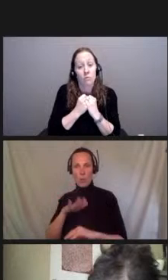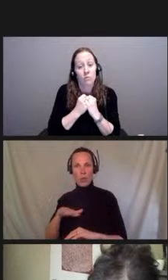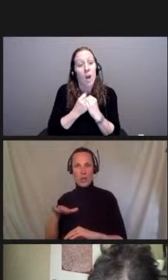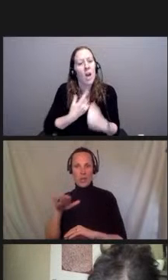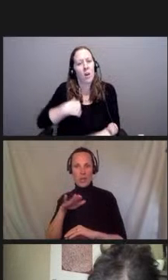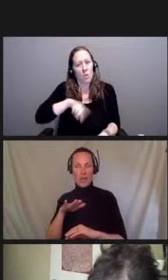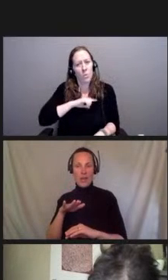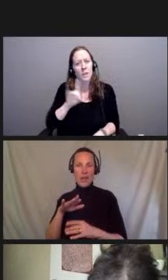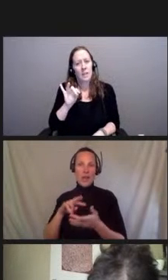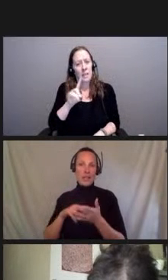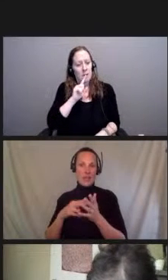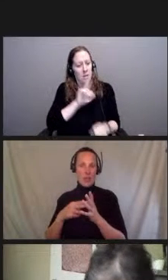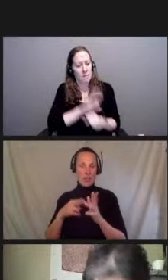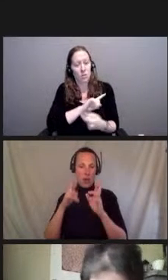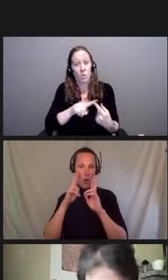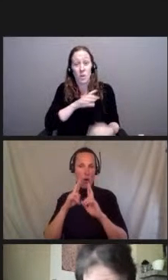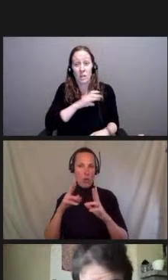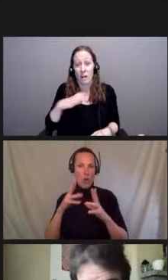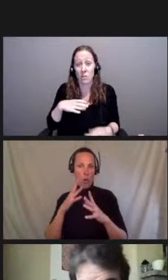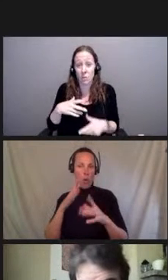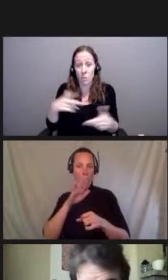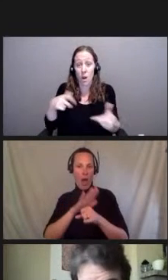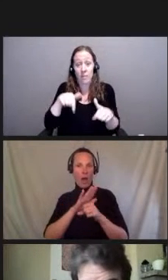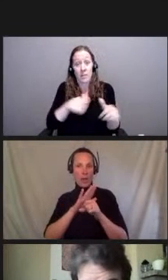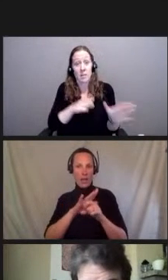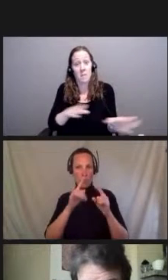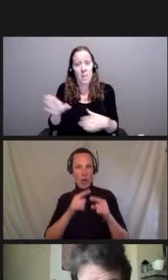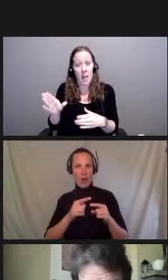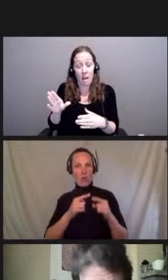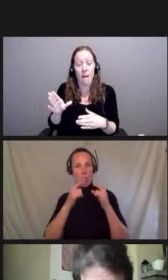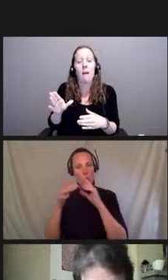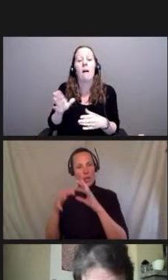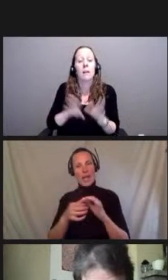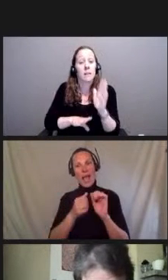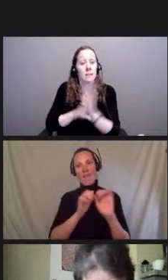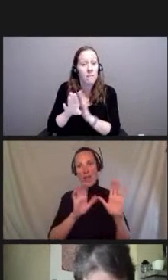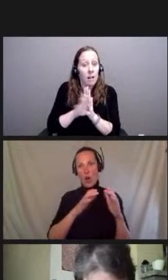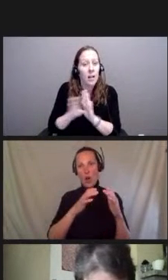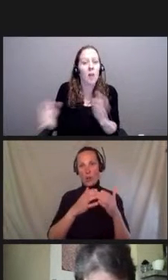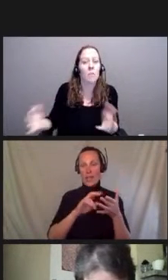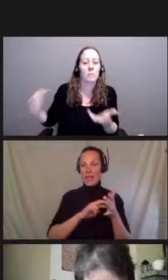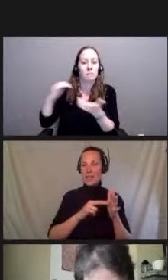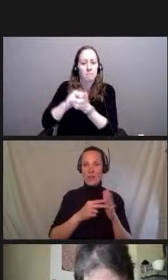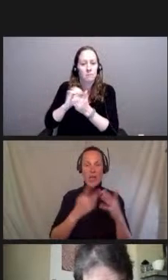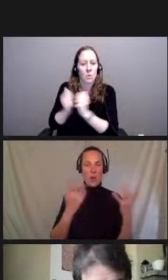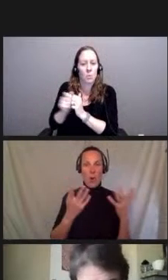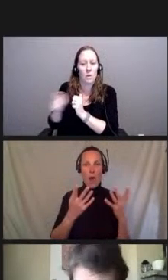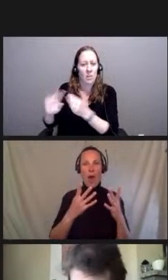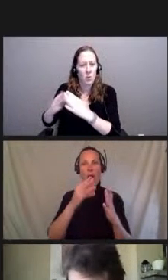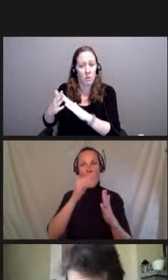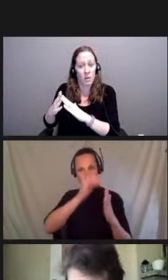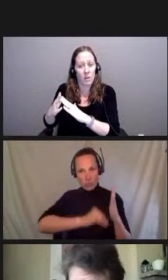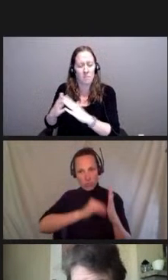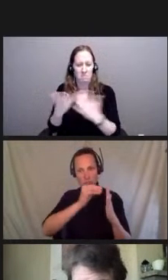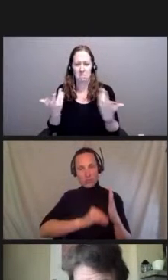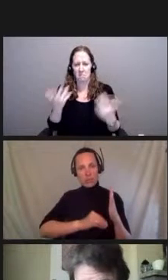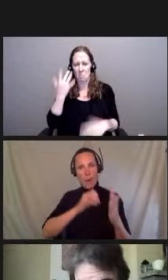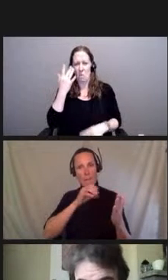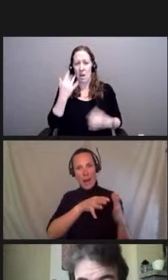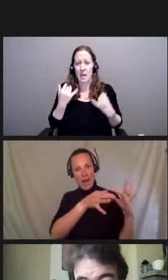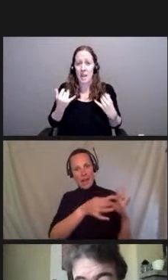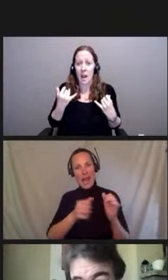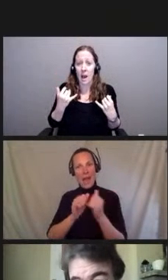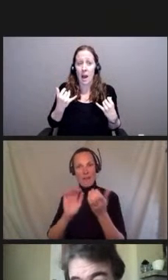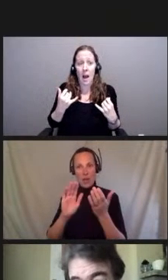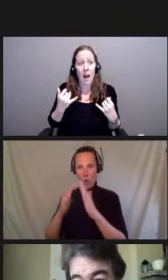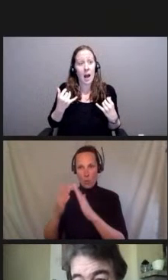council to ensure that we develop this plan in unison with the community. So in terms of why now, why